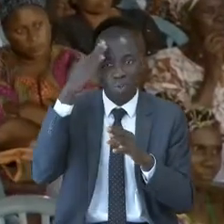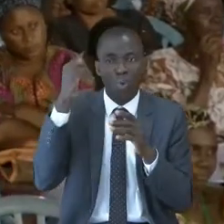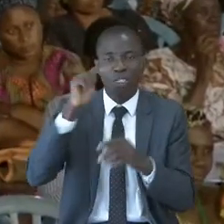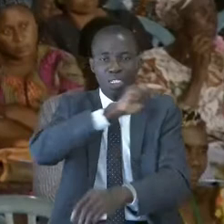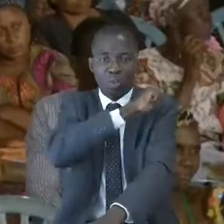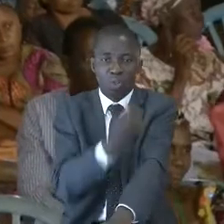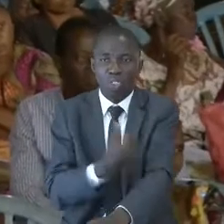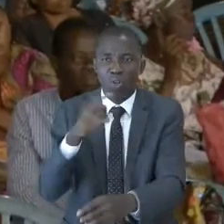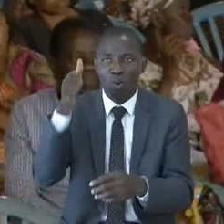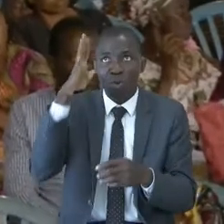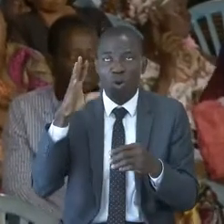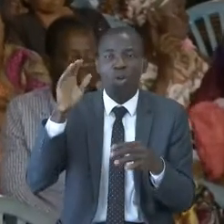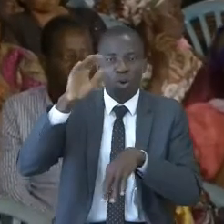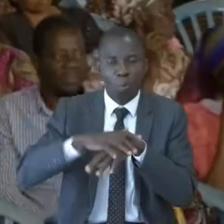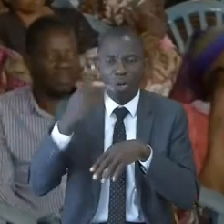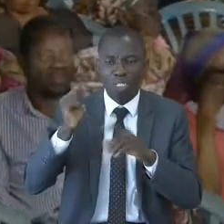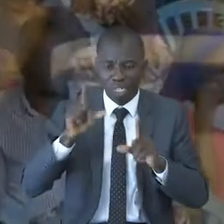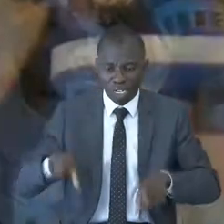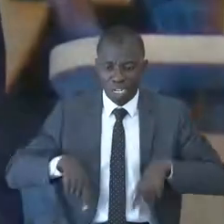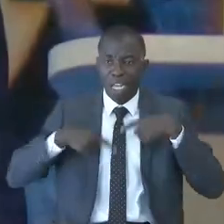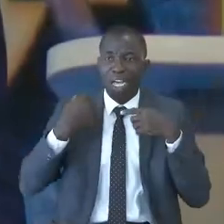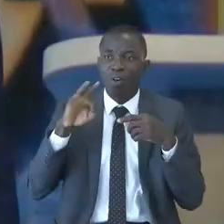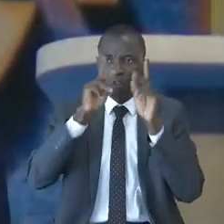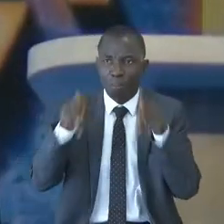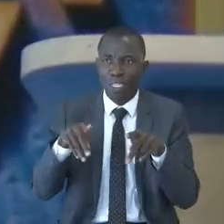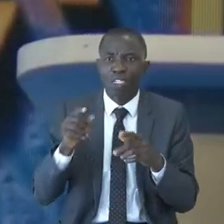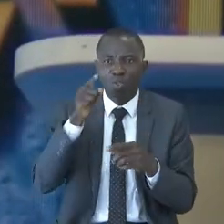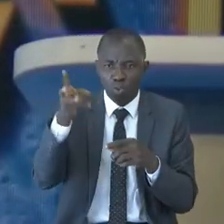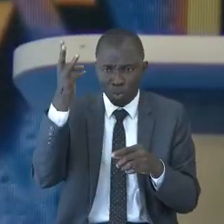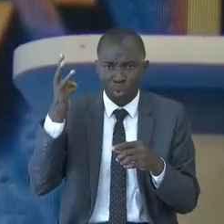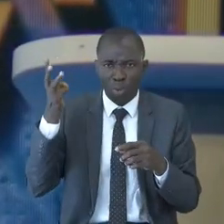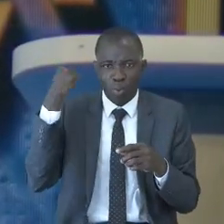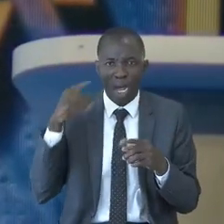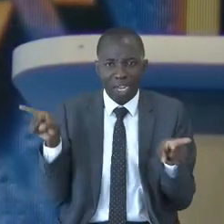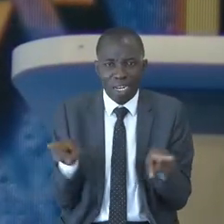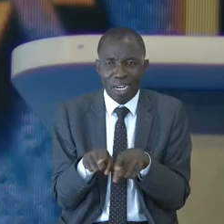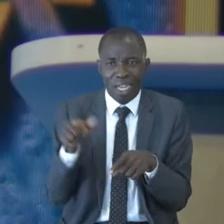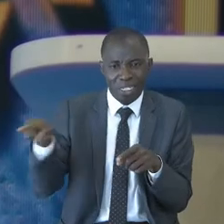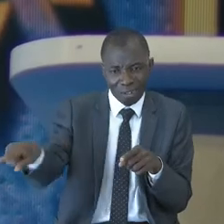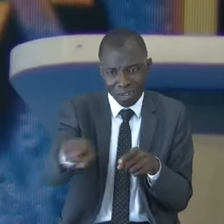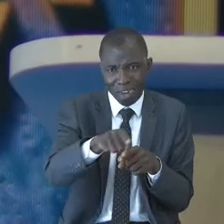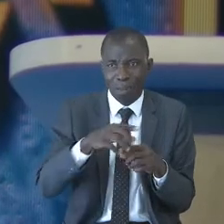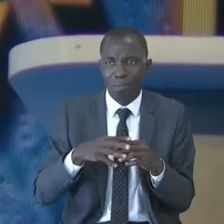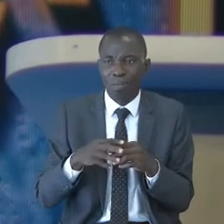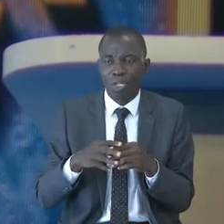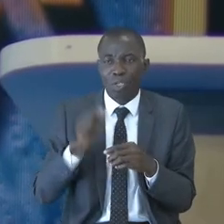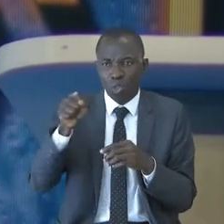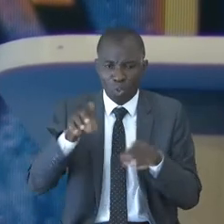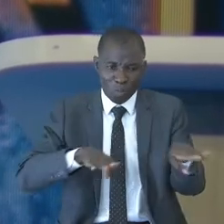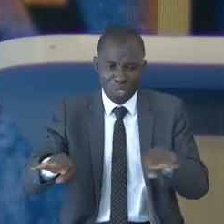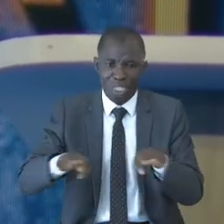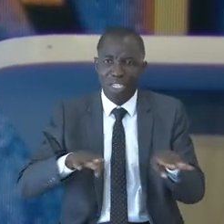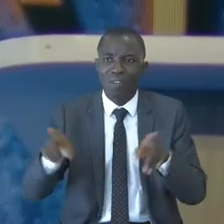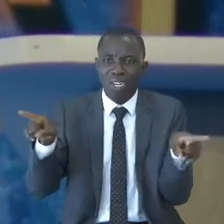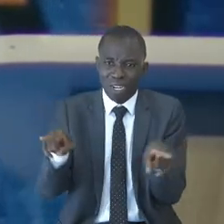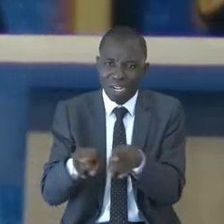of anyone. And you are like them, you act like they